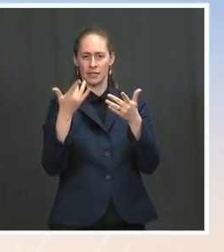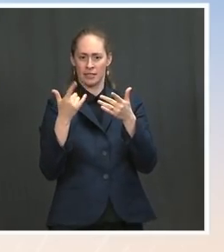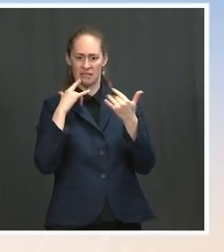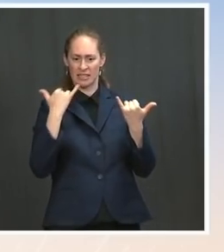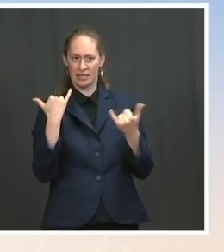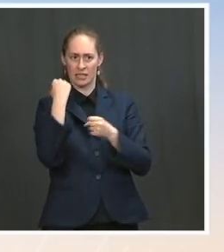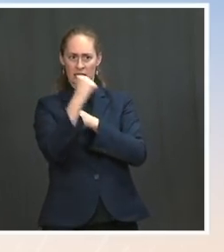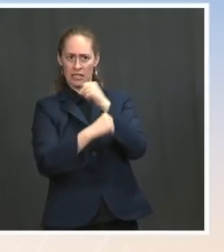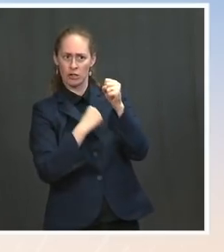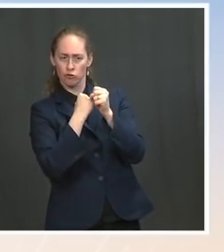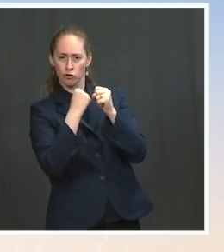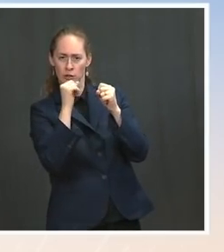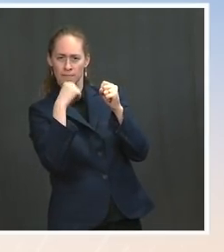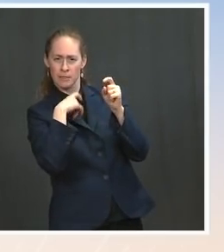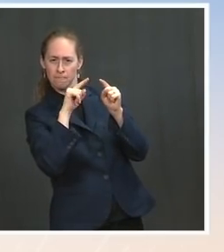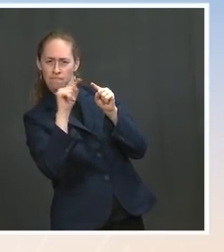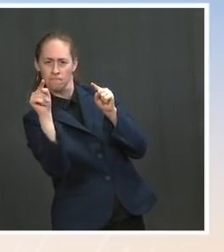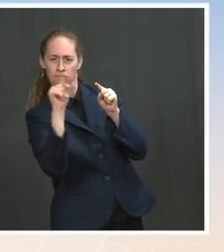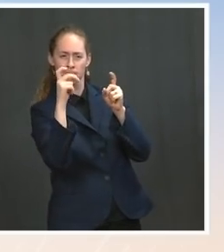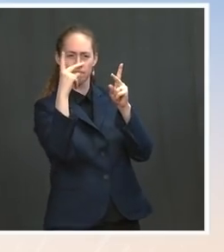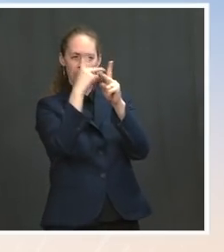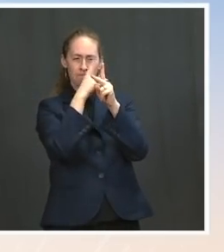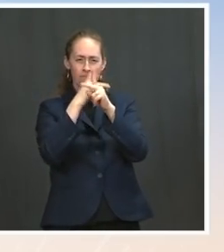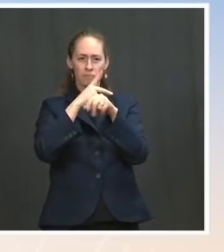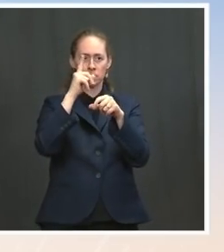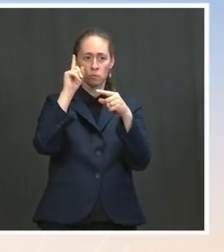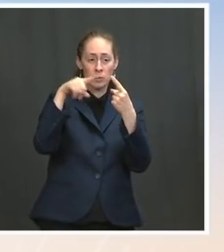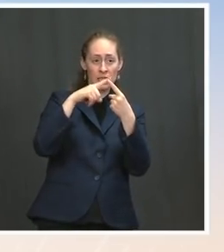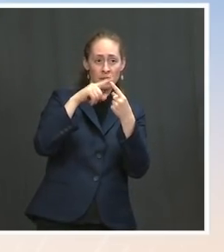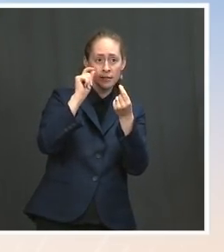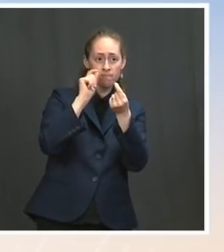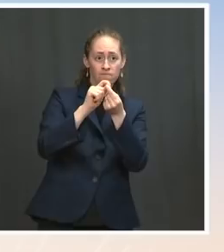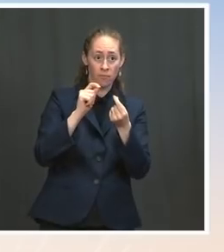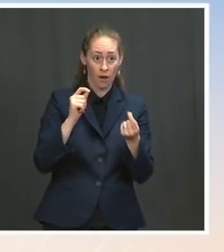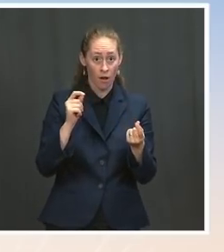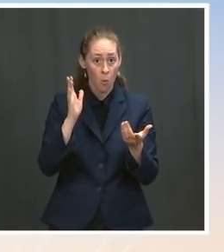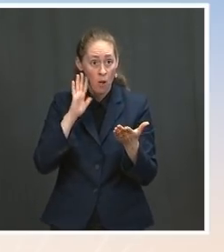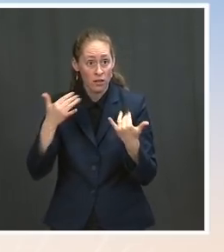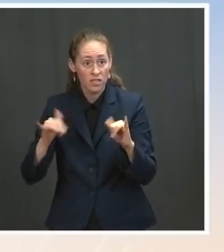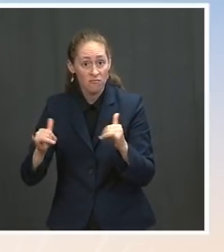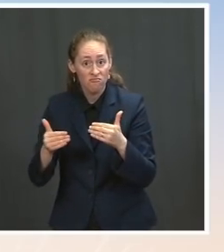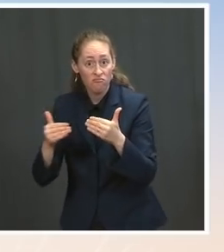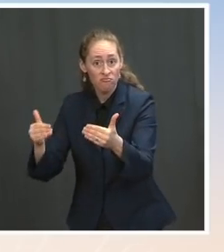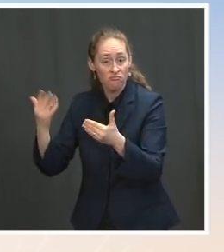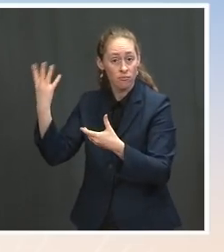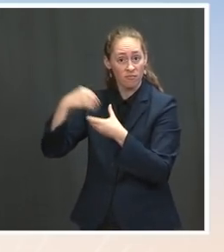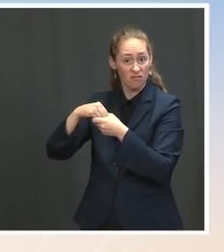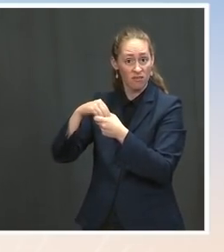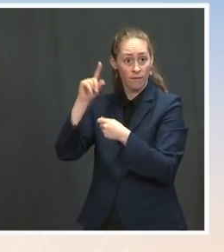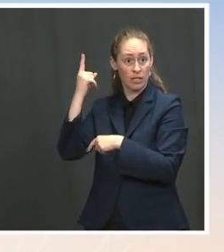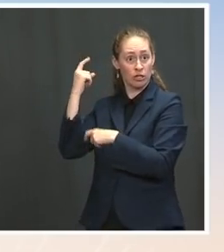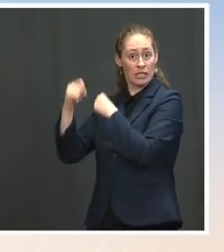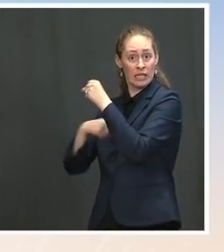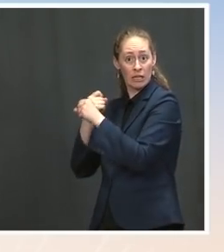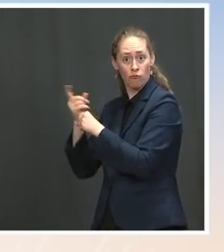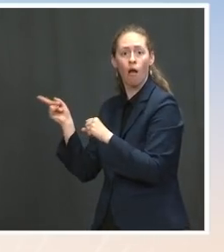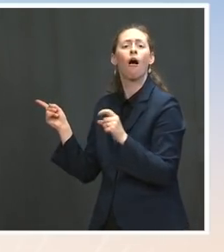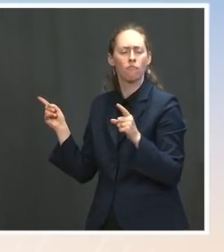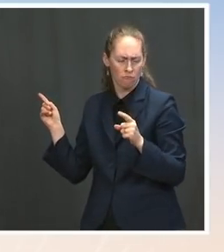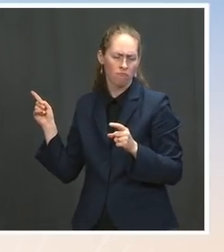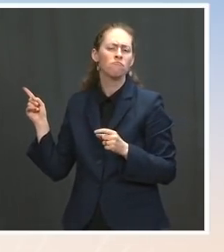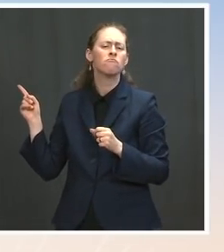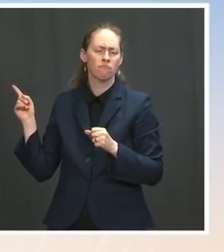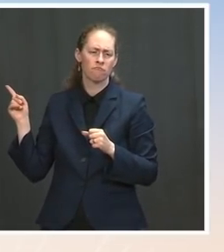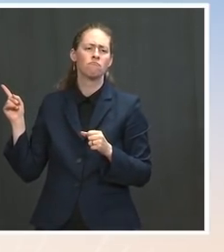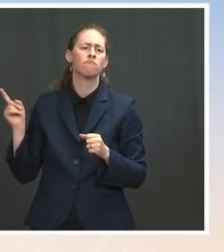have any update for you on the timing. Is he still planning to do it in his first year? That still remains the plan. And then can you say anything more about the